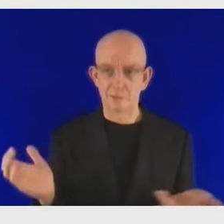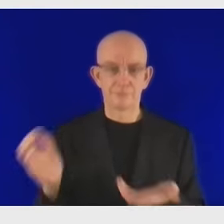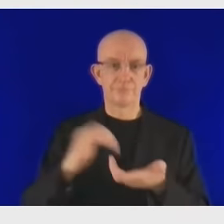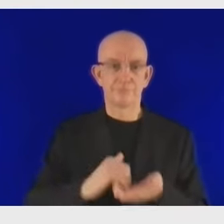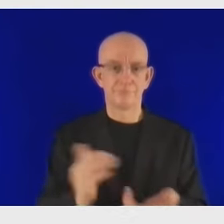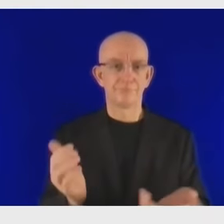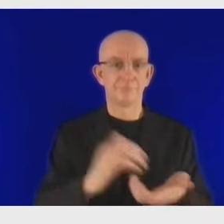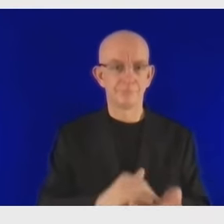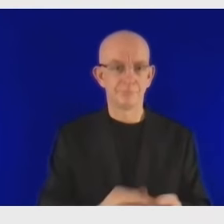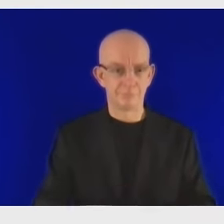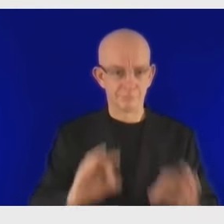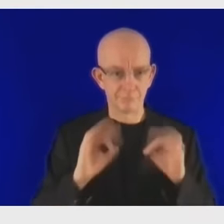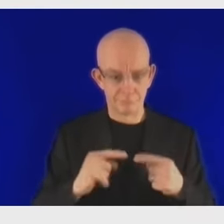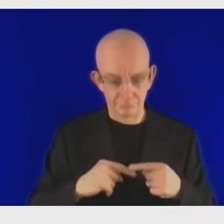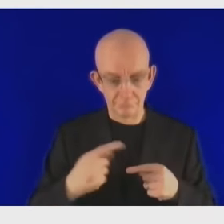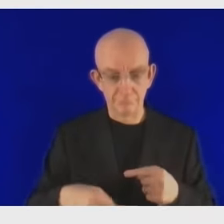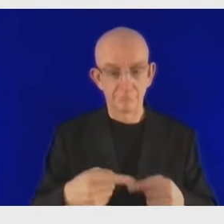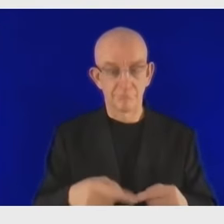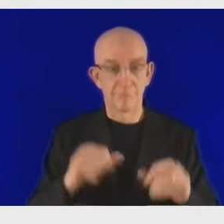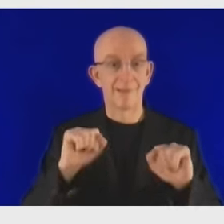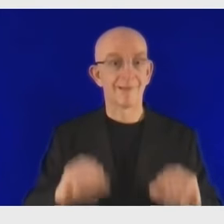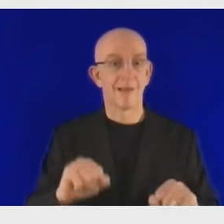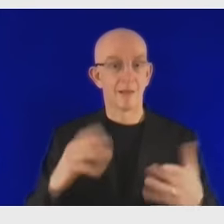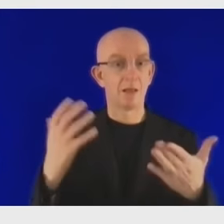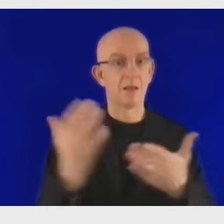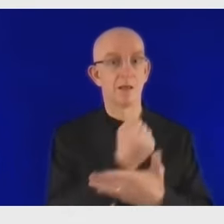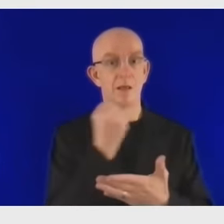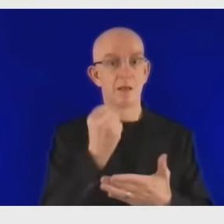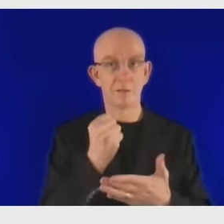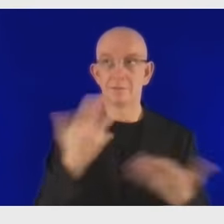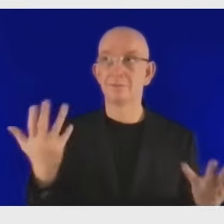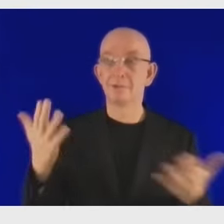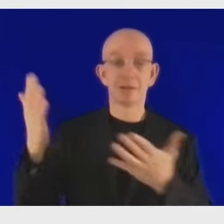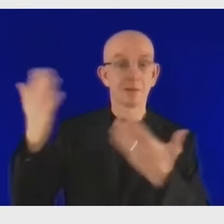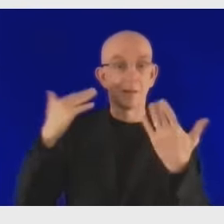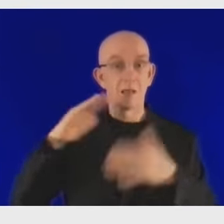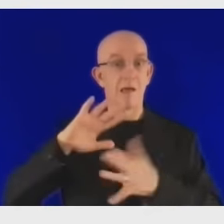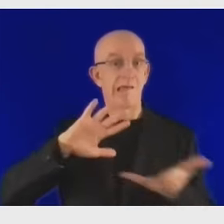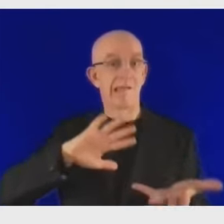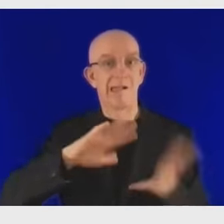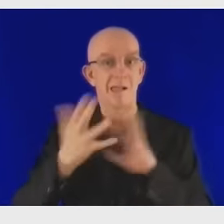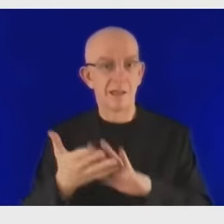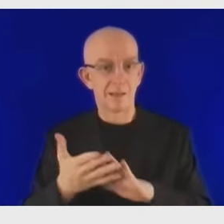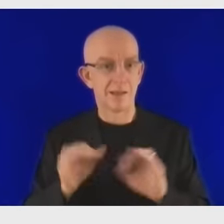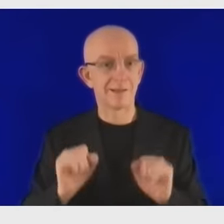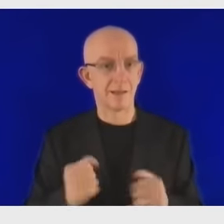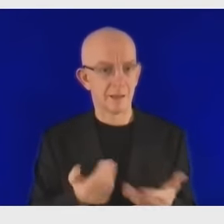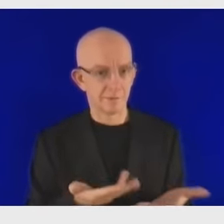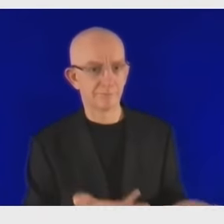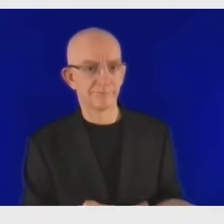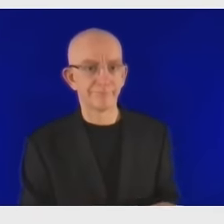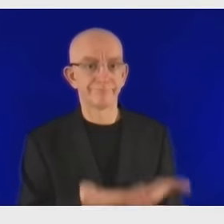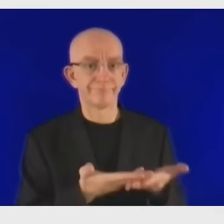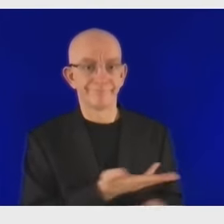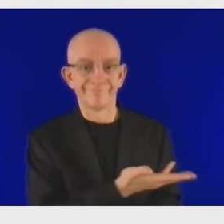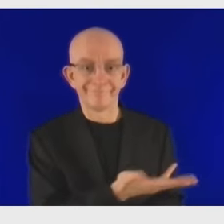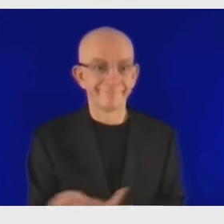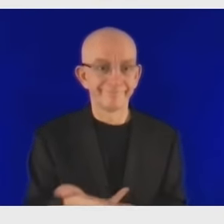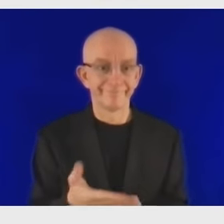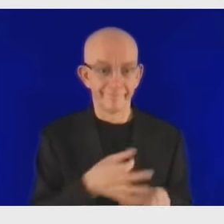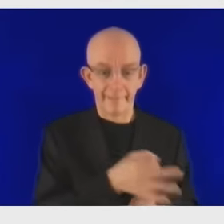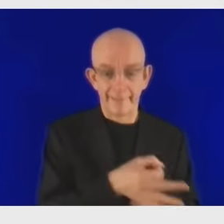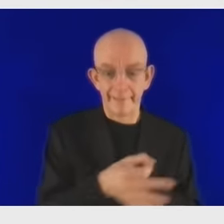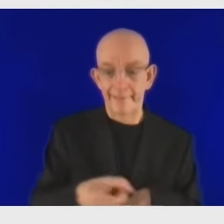funding so that the funds can reach the local communities. That way, smaller groups and